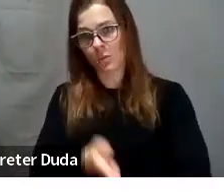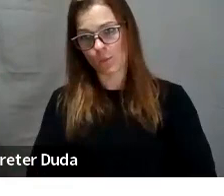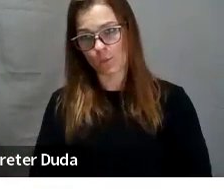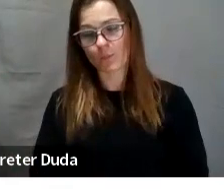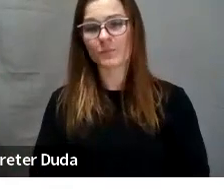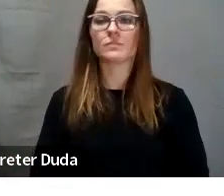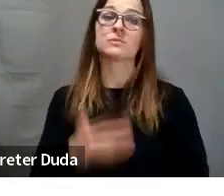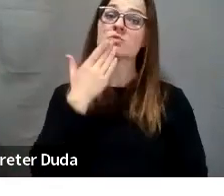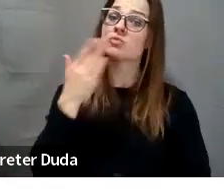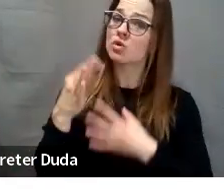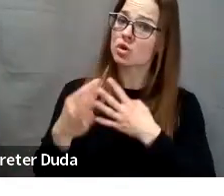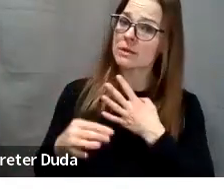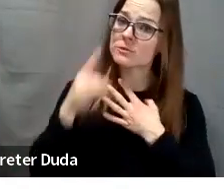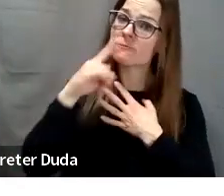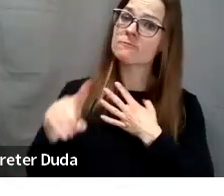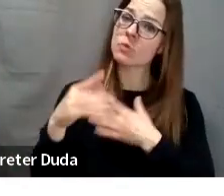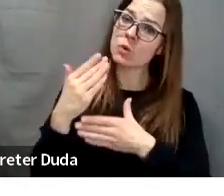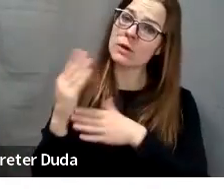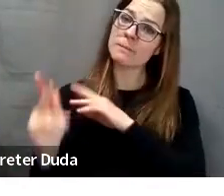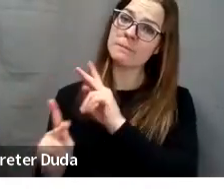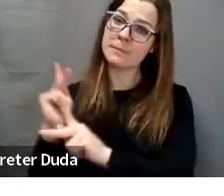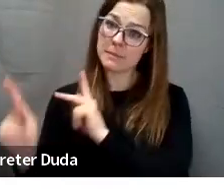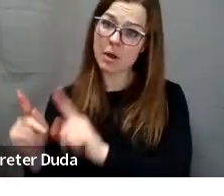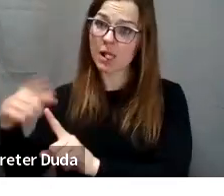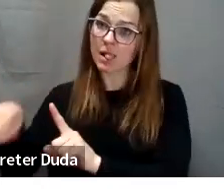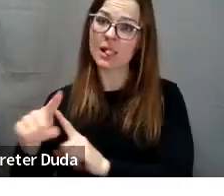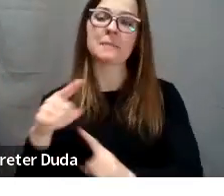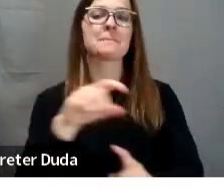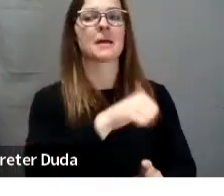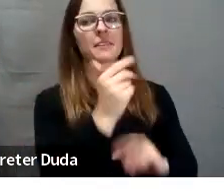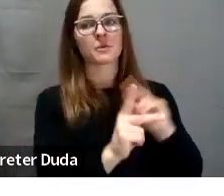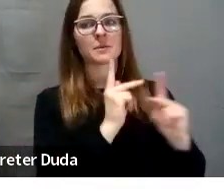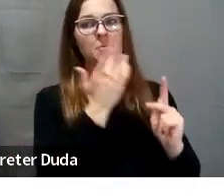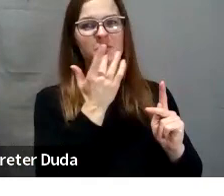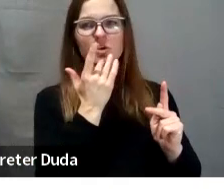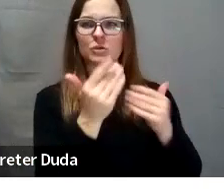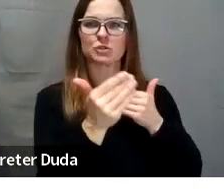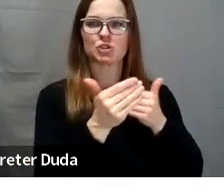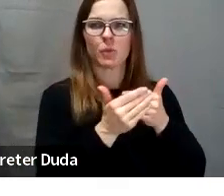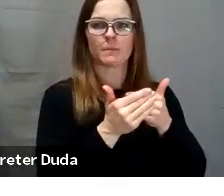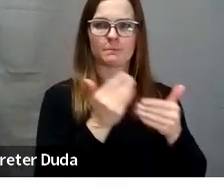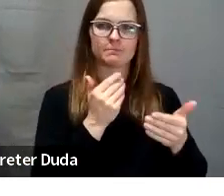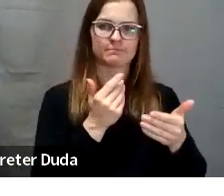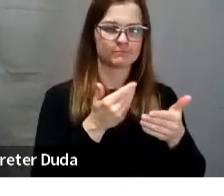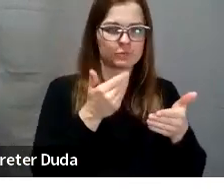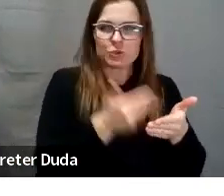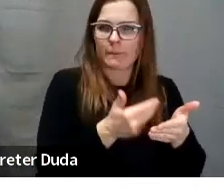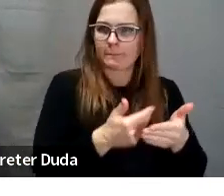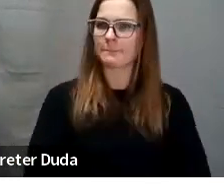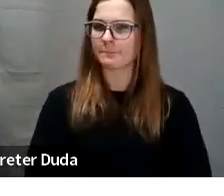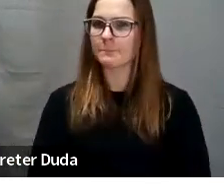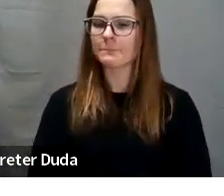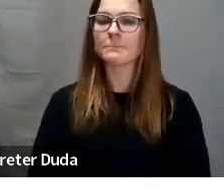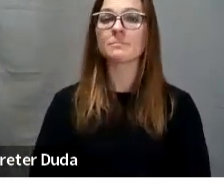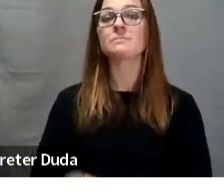option for a lot of folks, and for other folks, the hand tools might work better. On the third picture on the slide